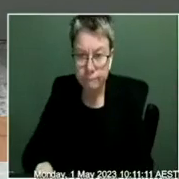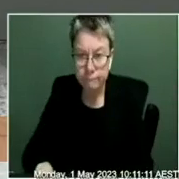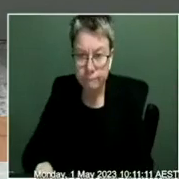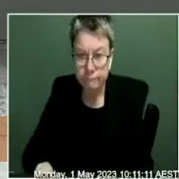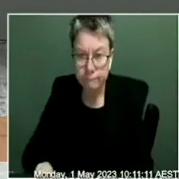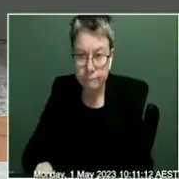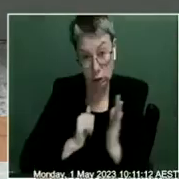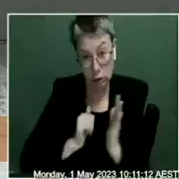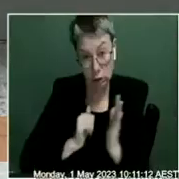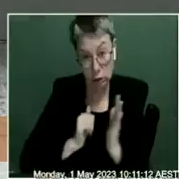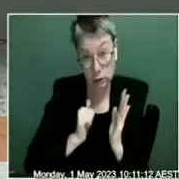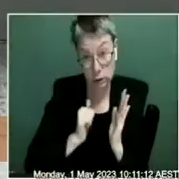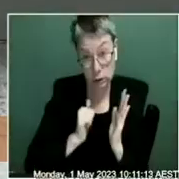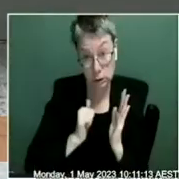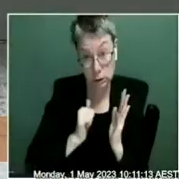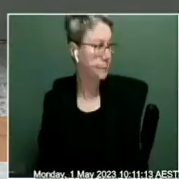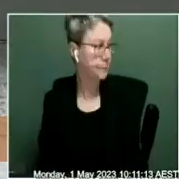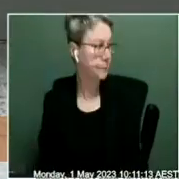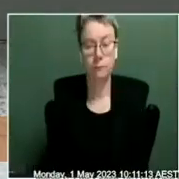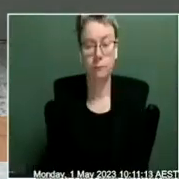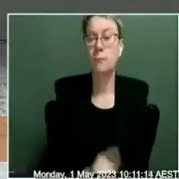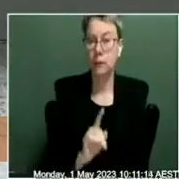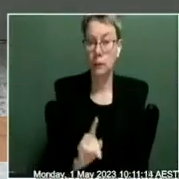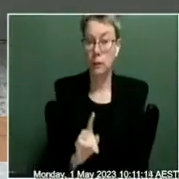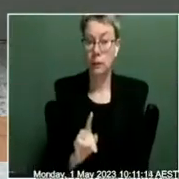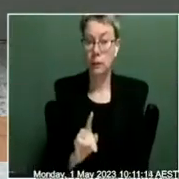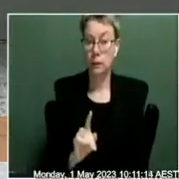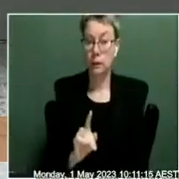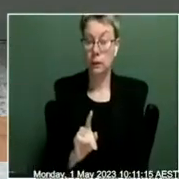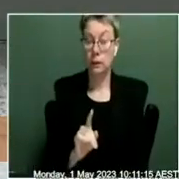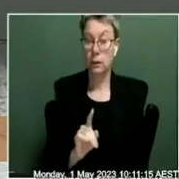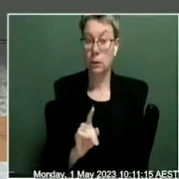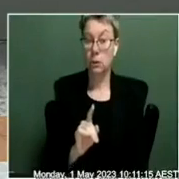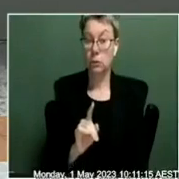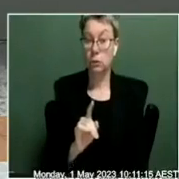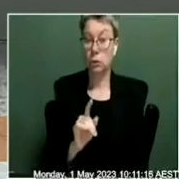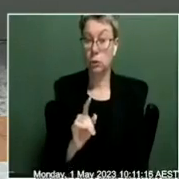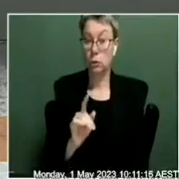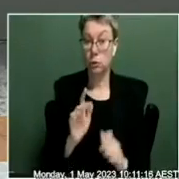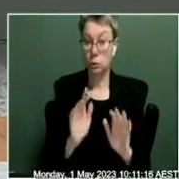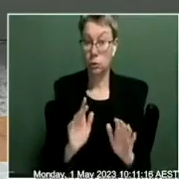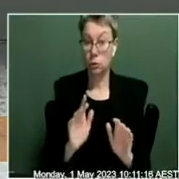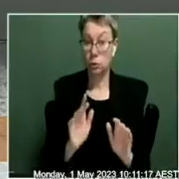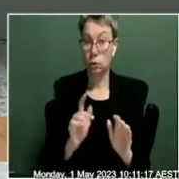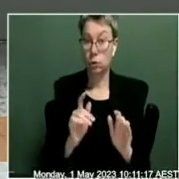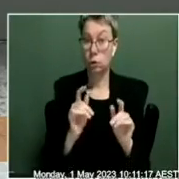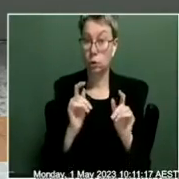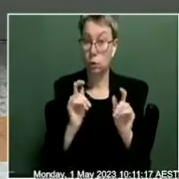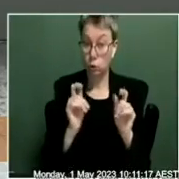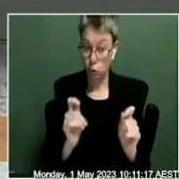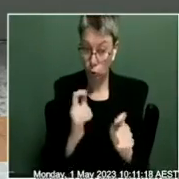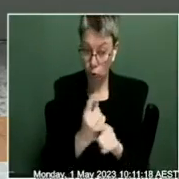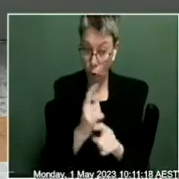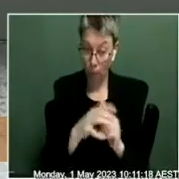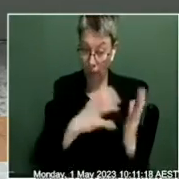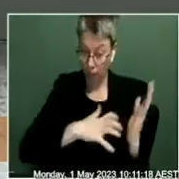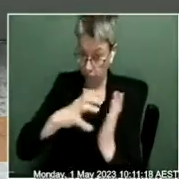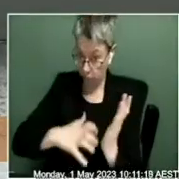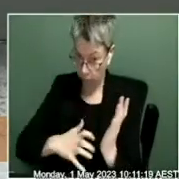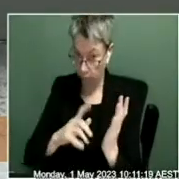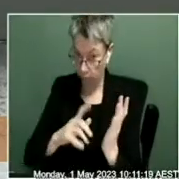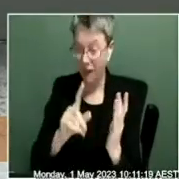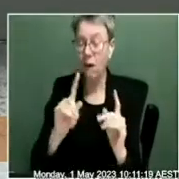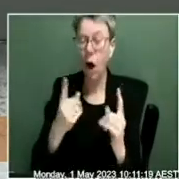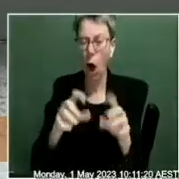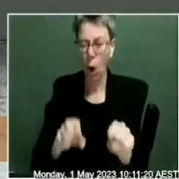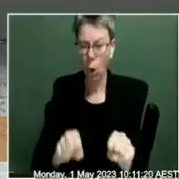substance of your evidence, I might just mention one thing about timing and breaks. I understand that at some point today at about